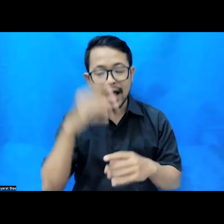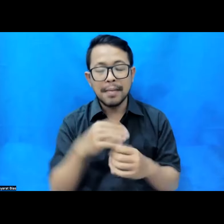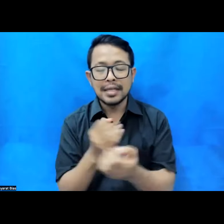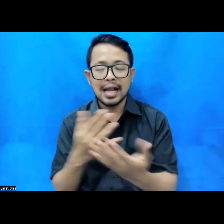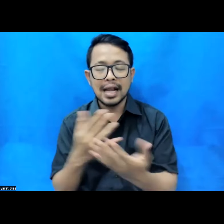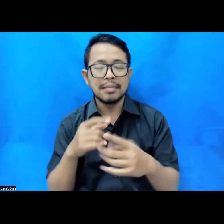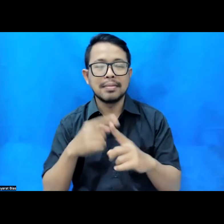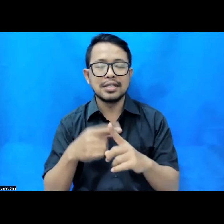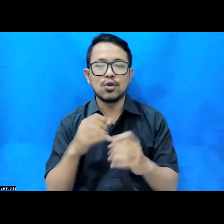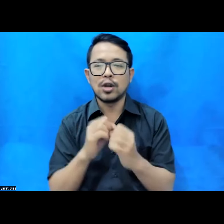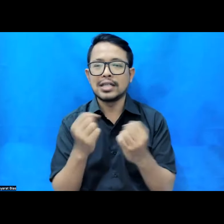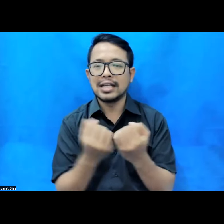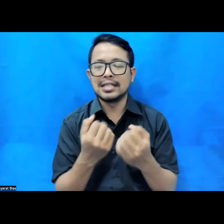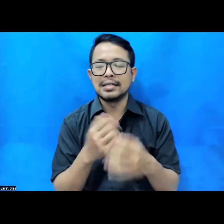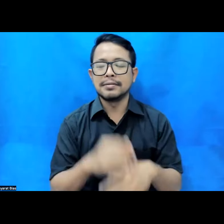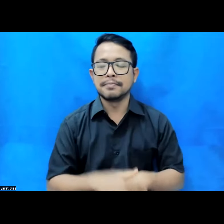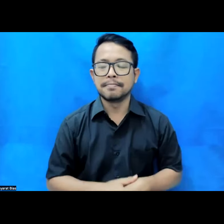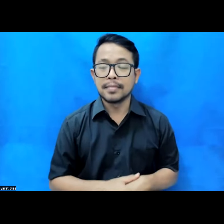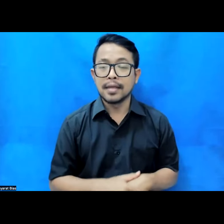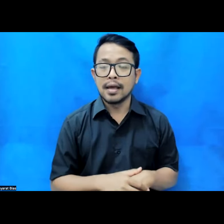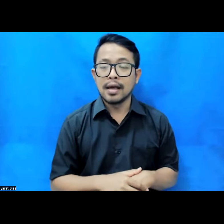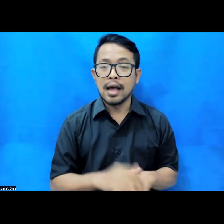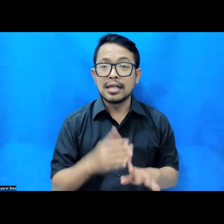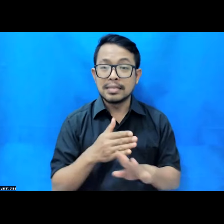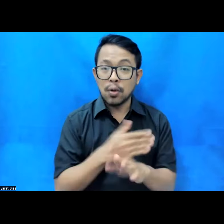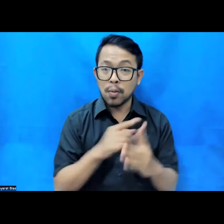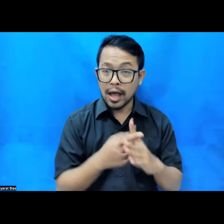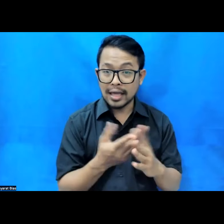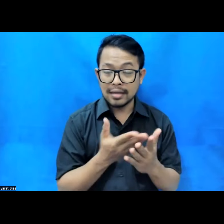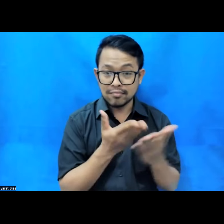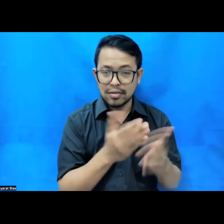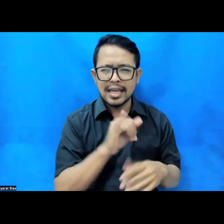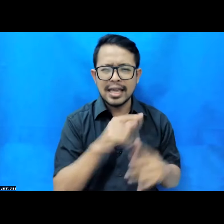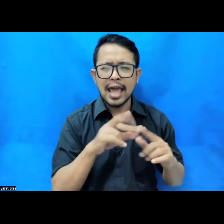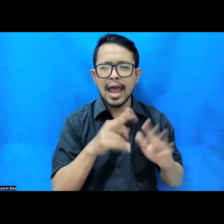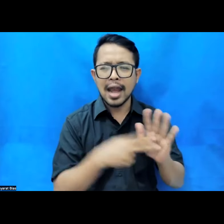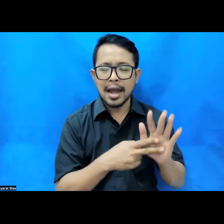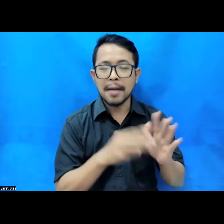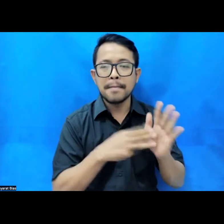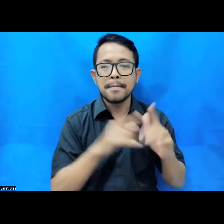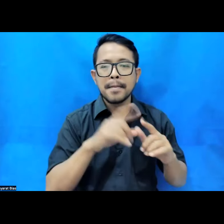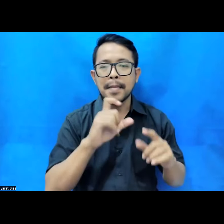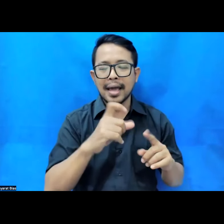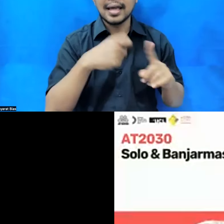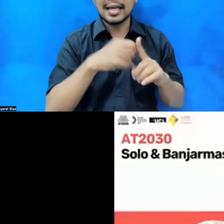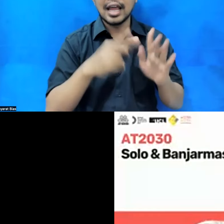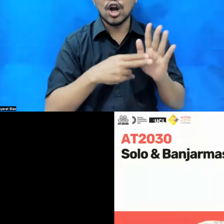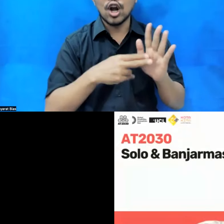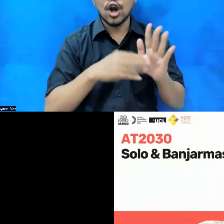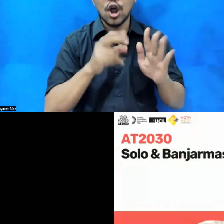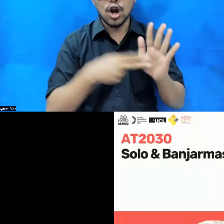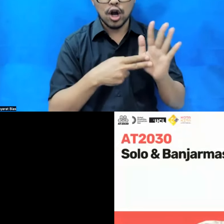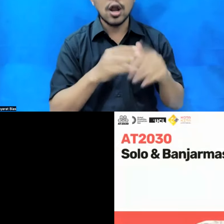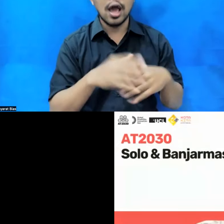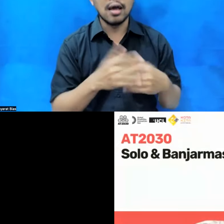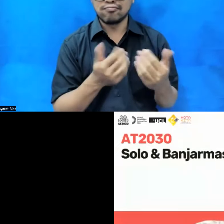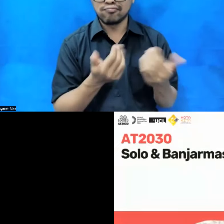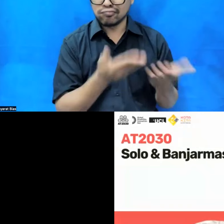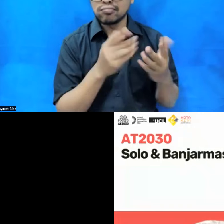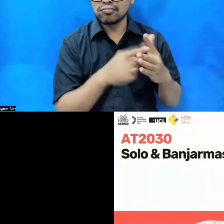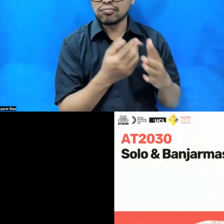as the citizens and other organizations. Now, to start, I would like to invite Ian McKinnon, the Director for Design Inclusive of